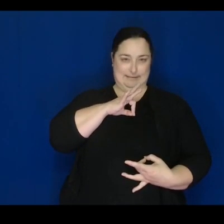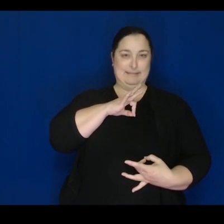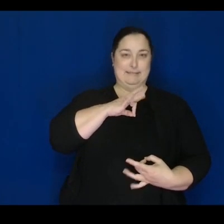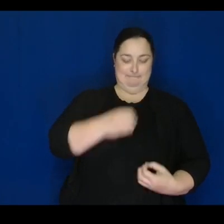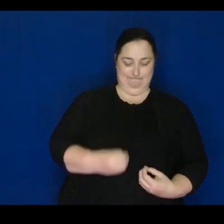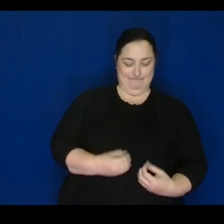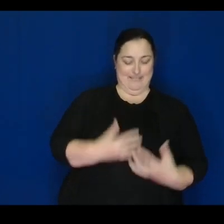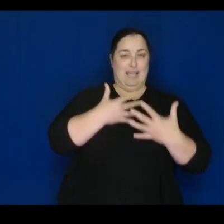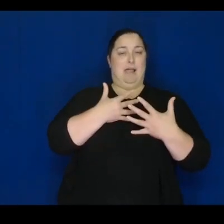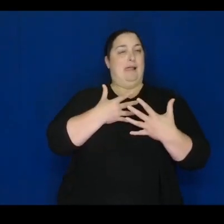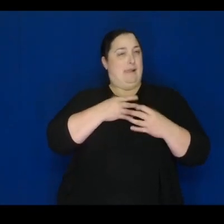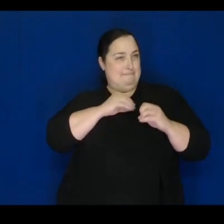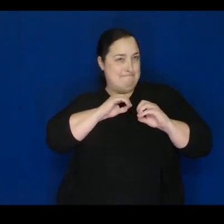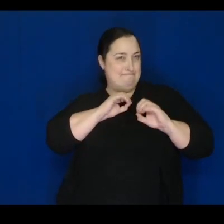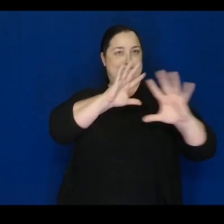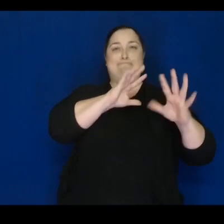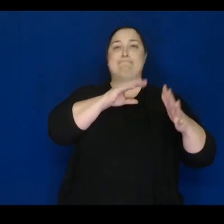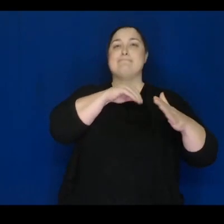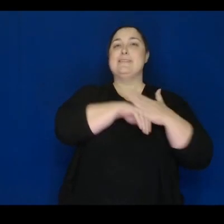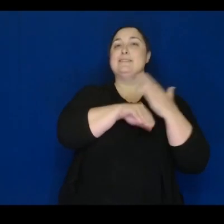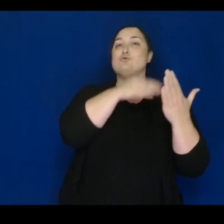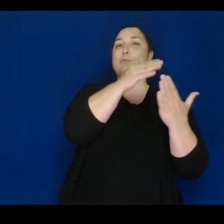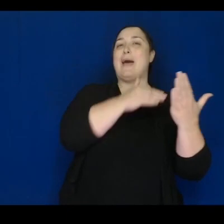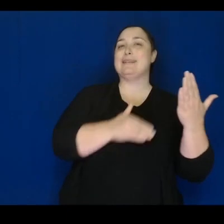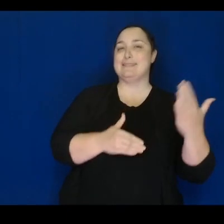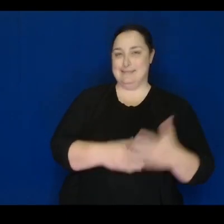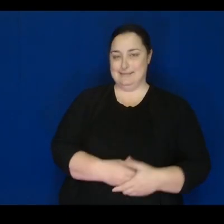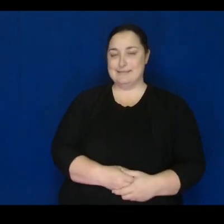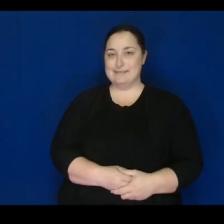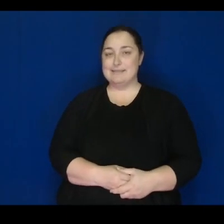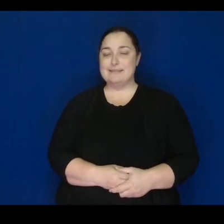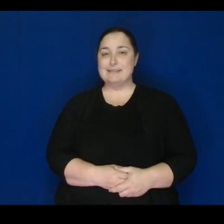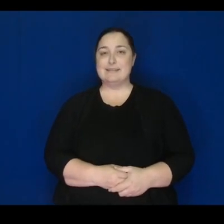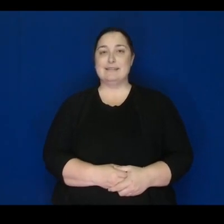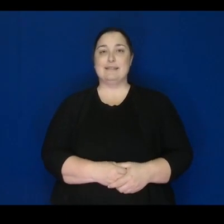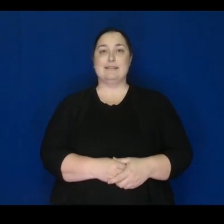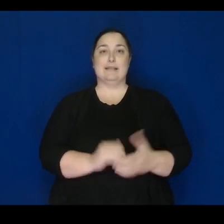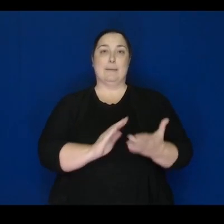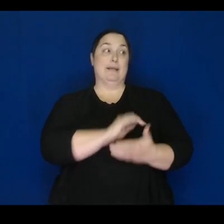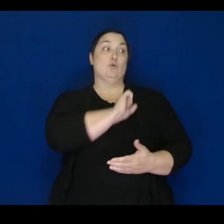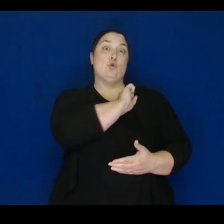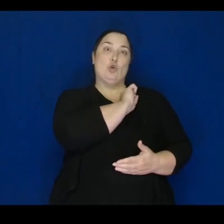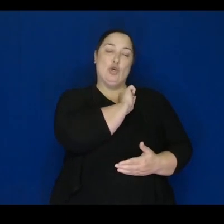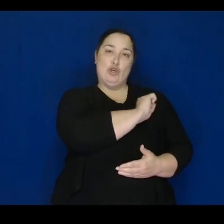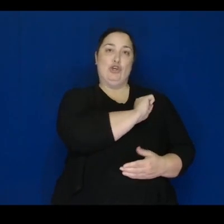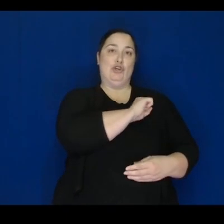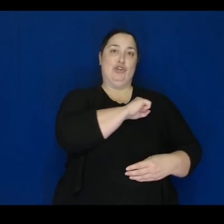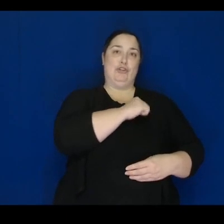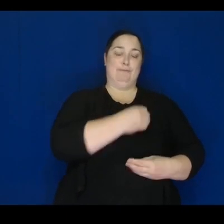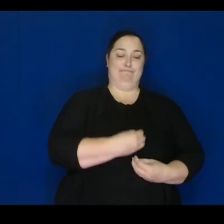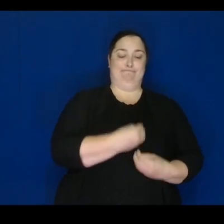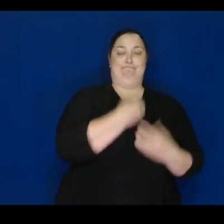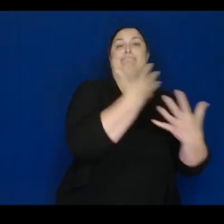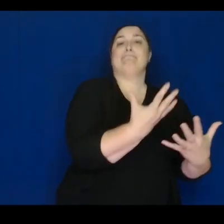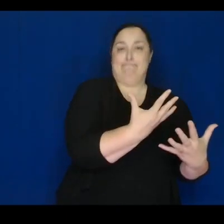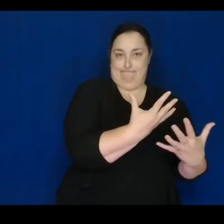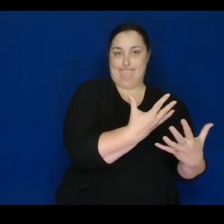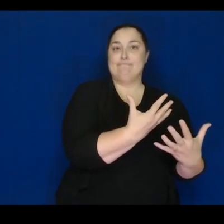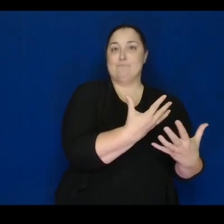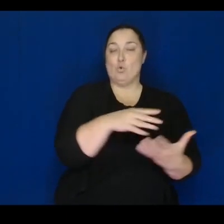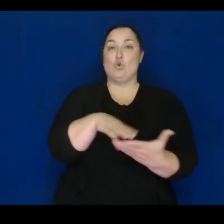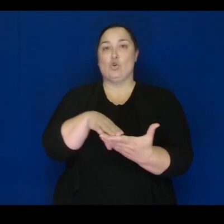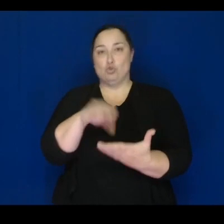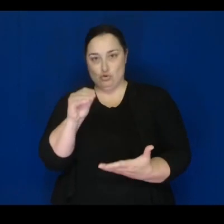feelings become part of my painting. And so really bringing Betty's voice into that space so the students can